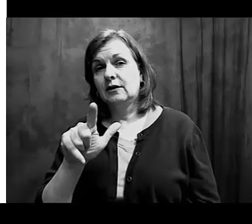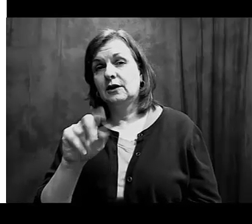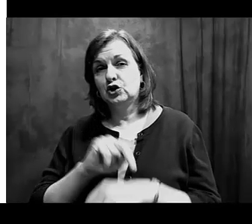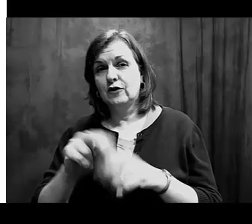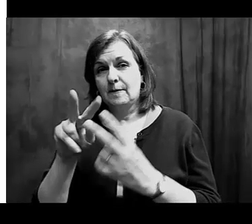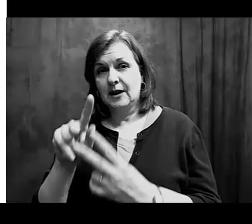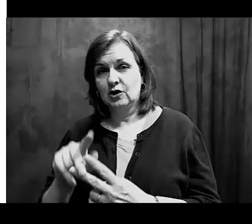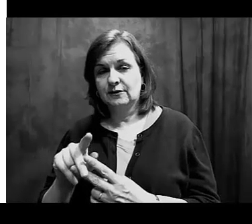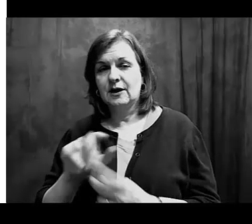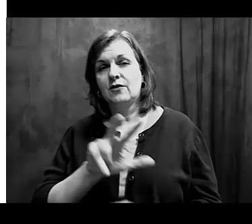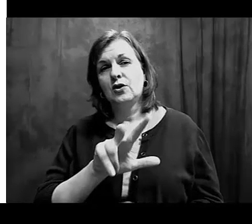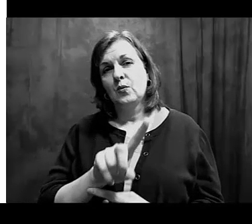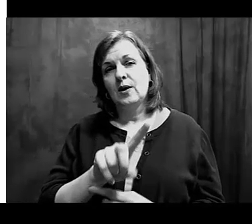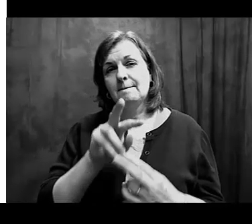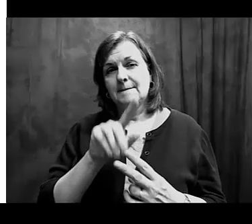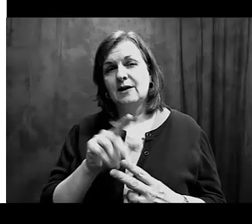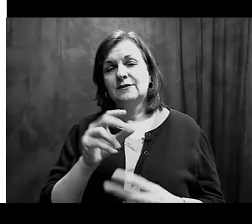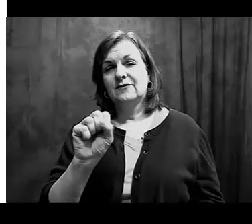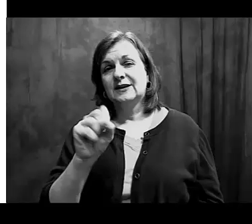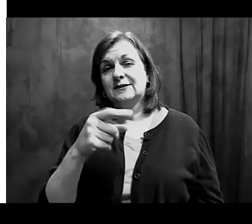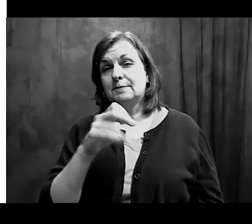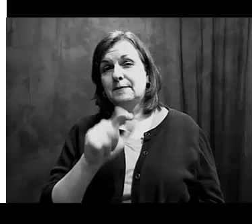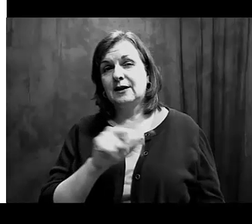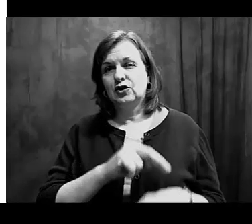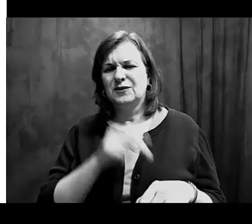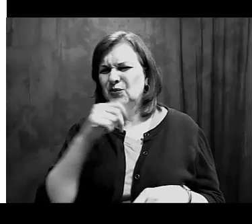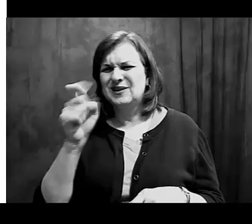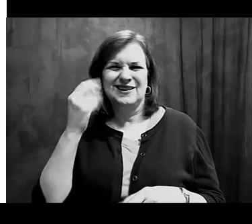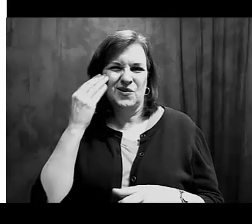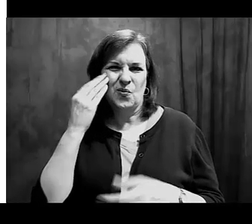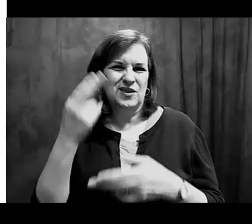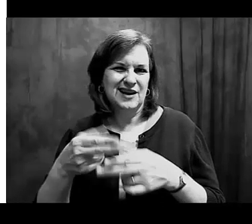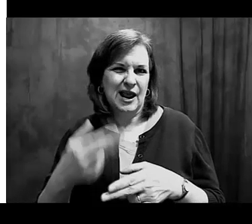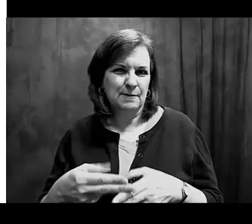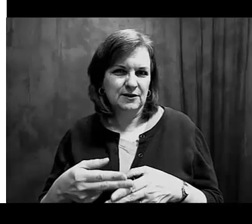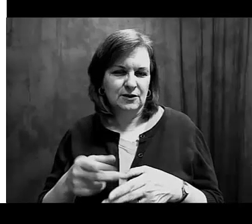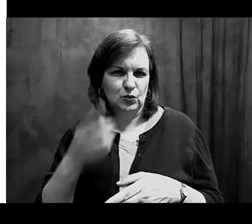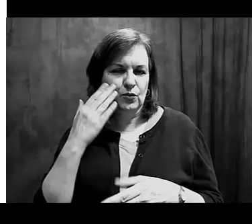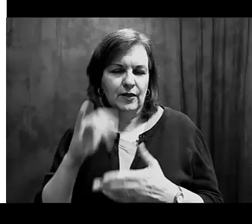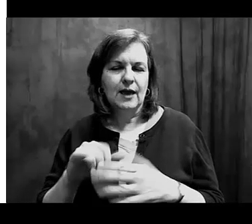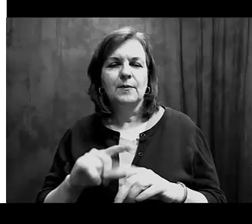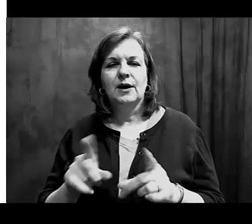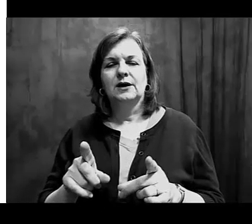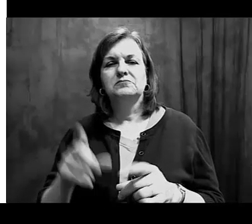any type of glands that you have that need response, all of these things.